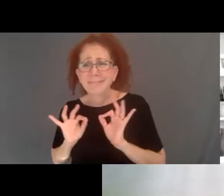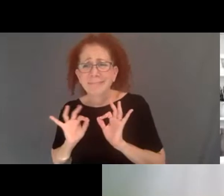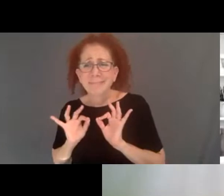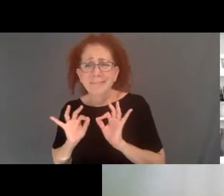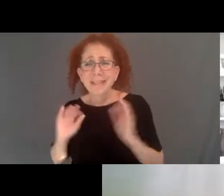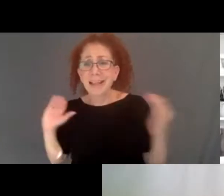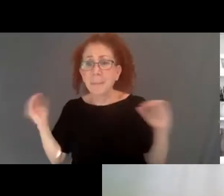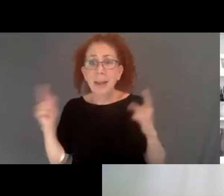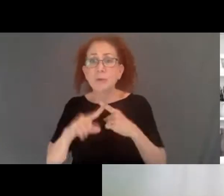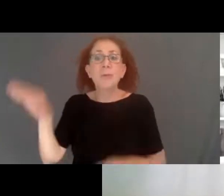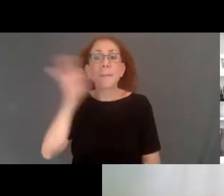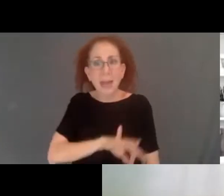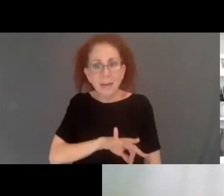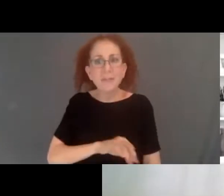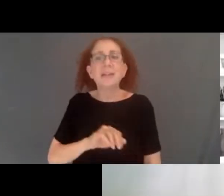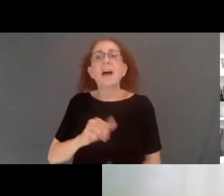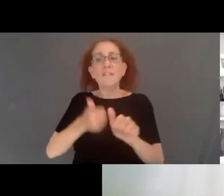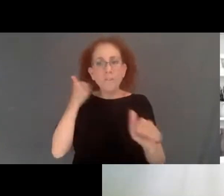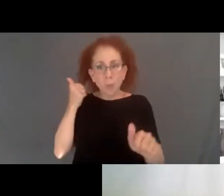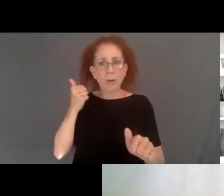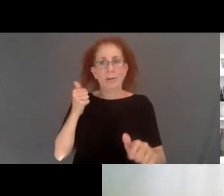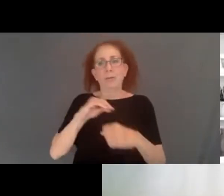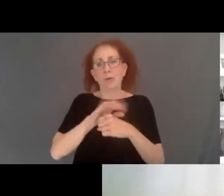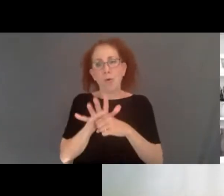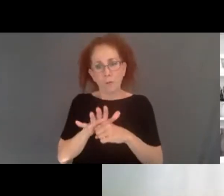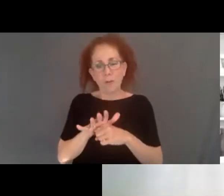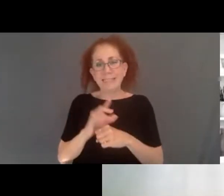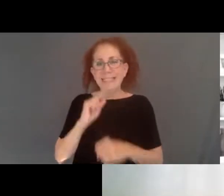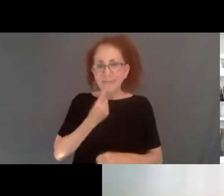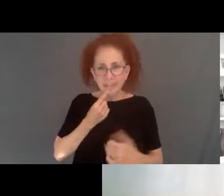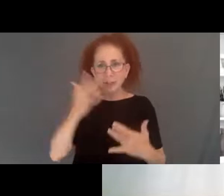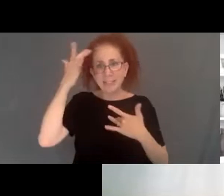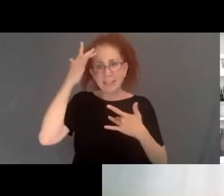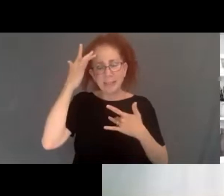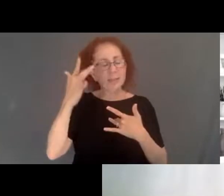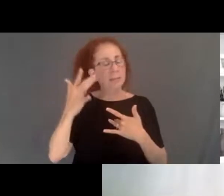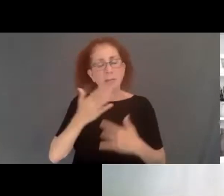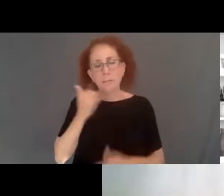the benefit of not getting COVID and not getting severely ill from COVID.